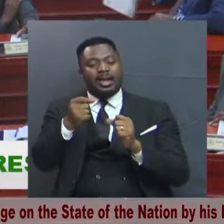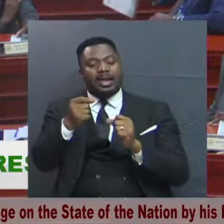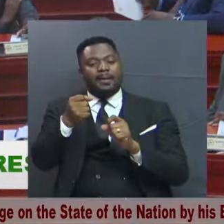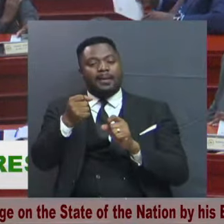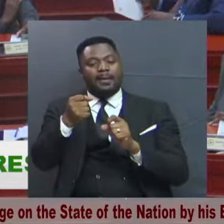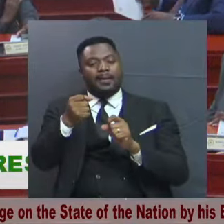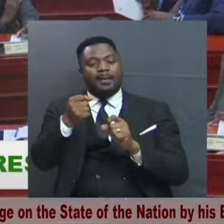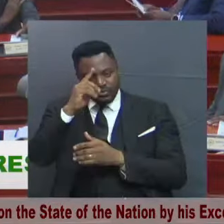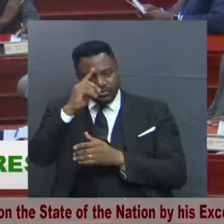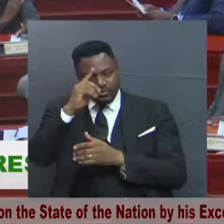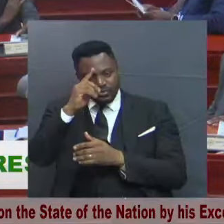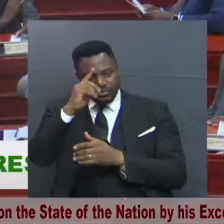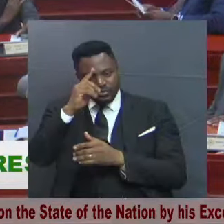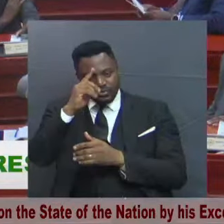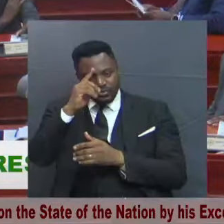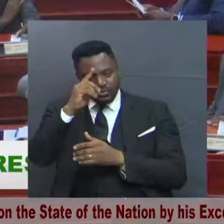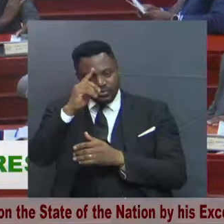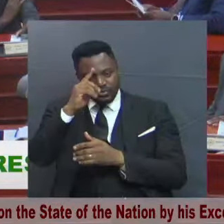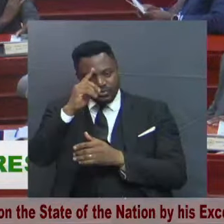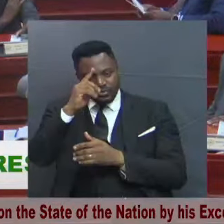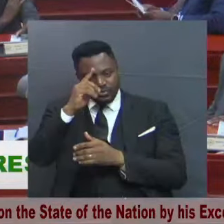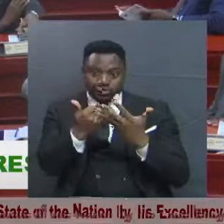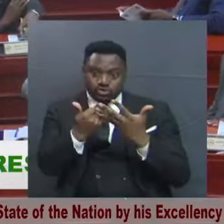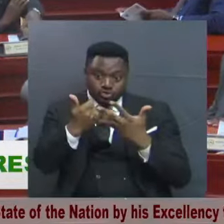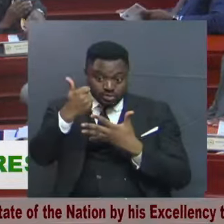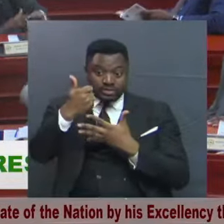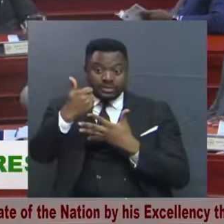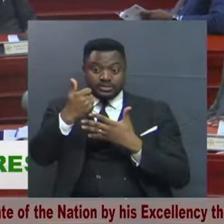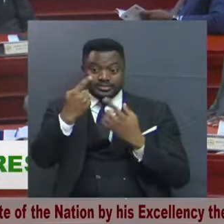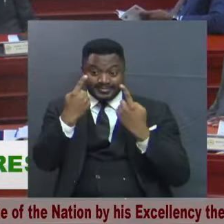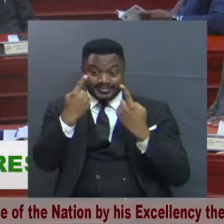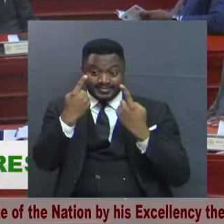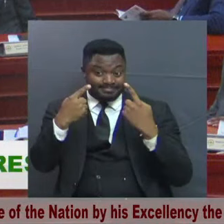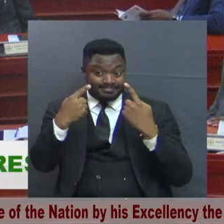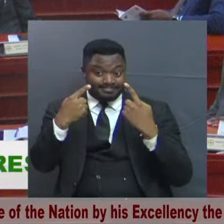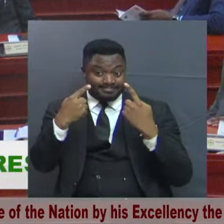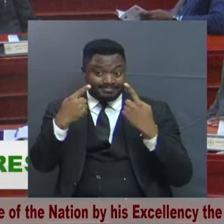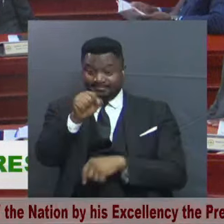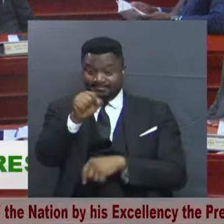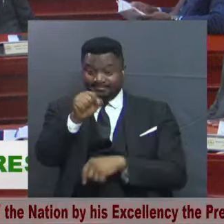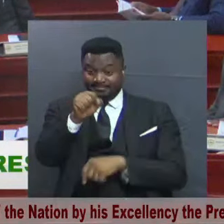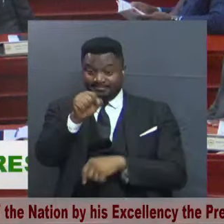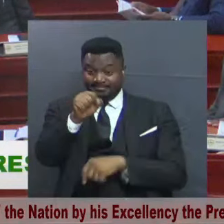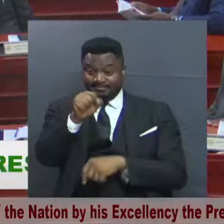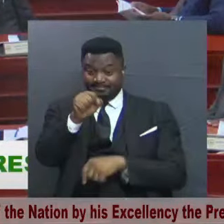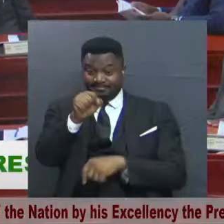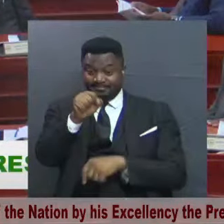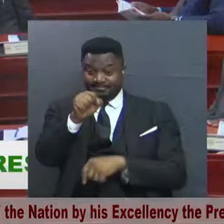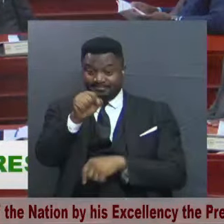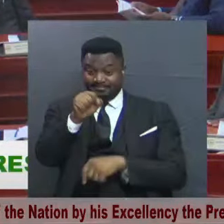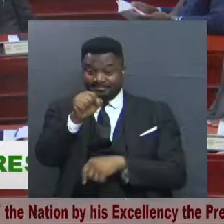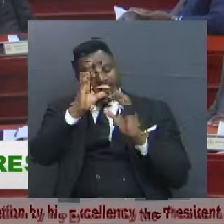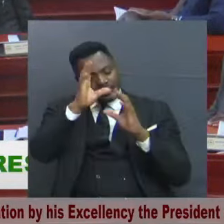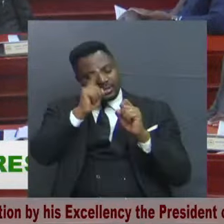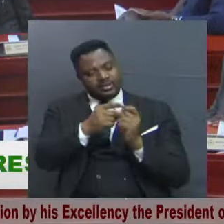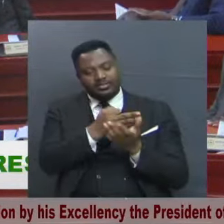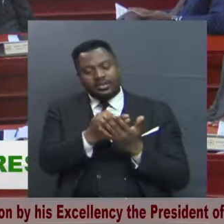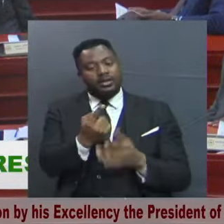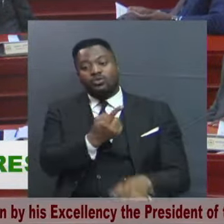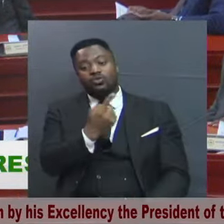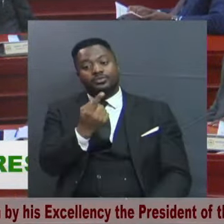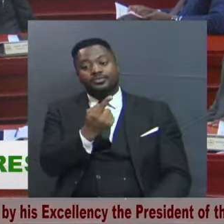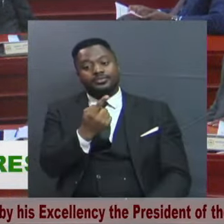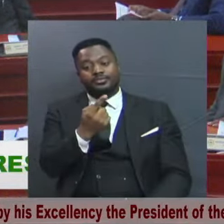president to support you to succeed Mr Speaker you cannot fail the president cannot fail